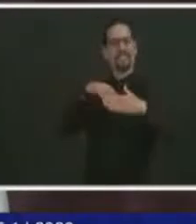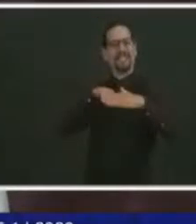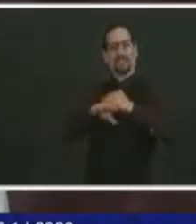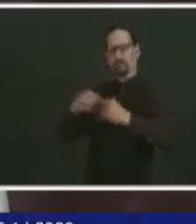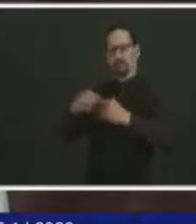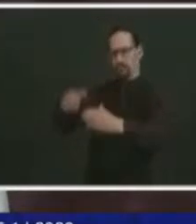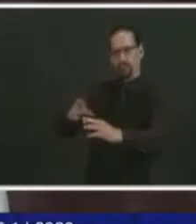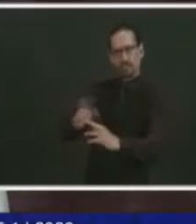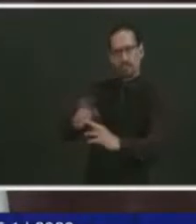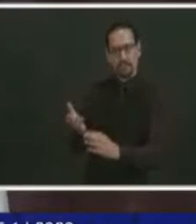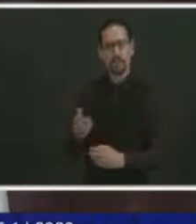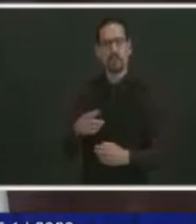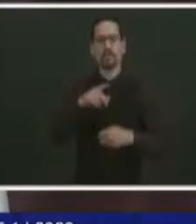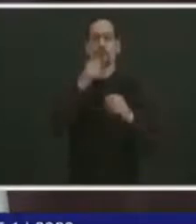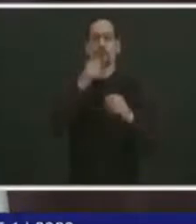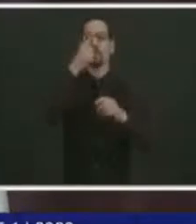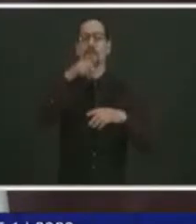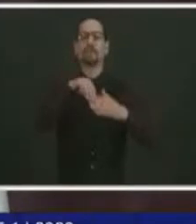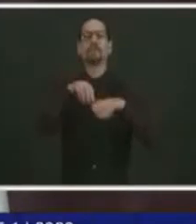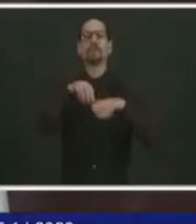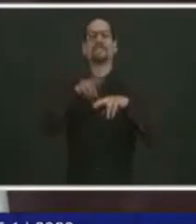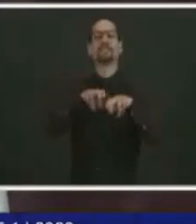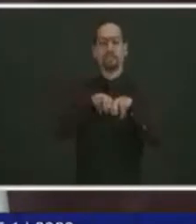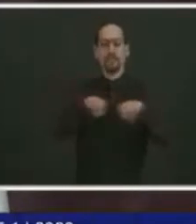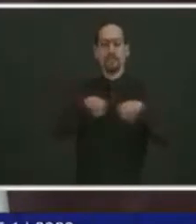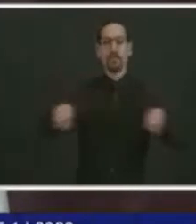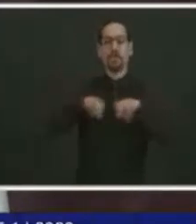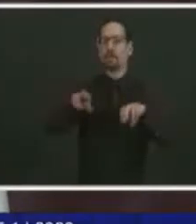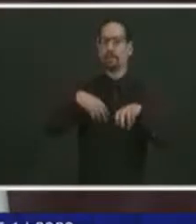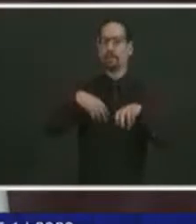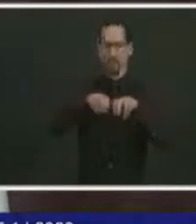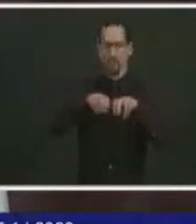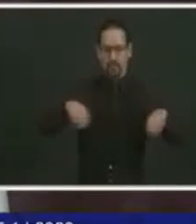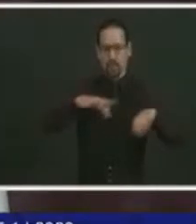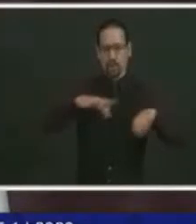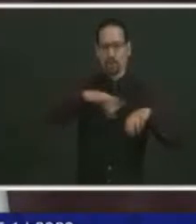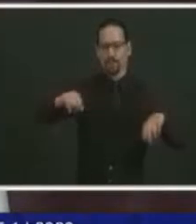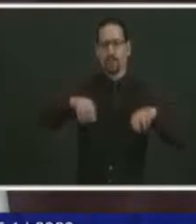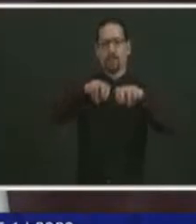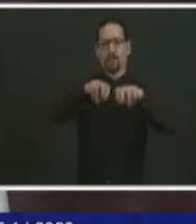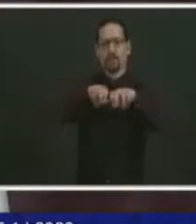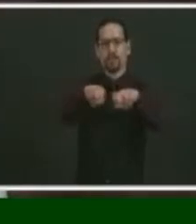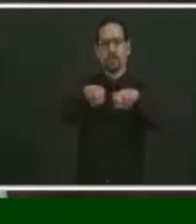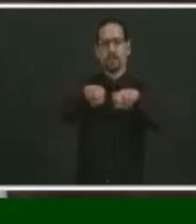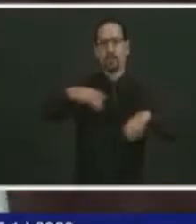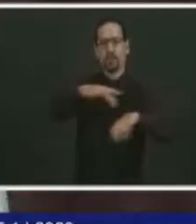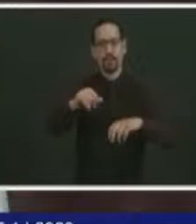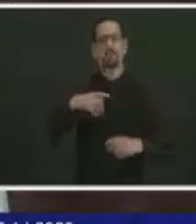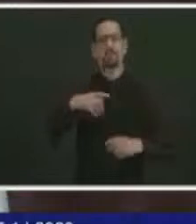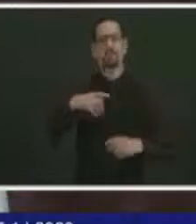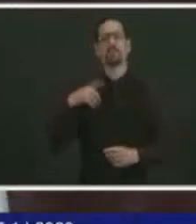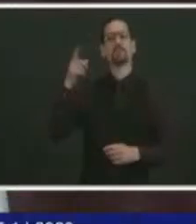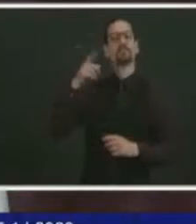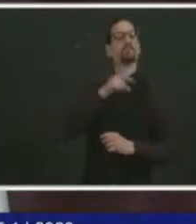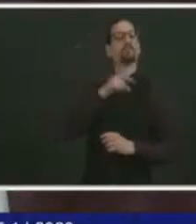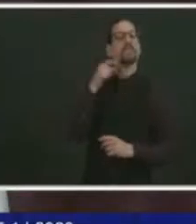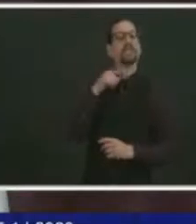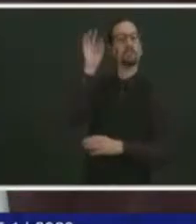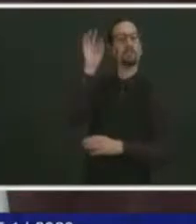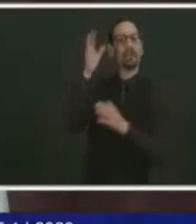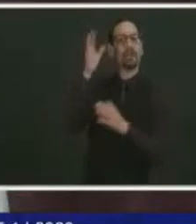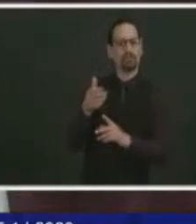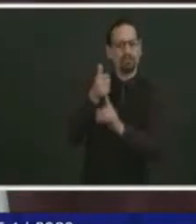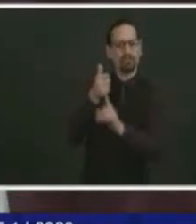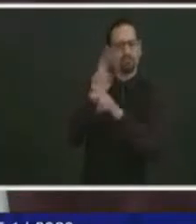mask, folks left after communion. It was, I appreciate it. It's a lot of work for these